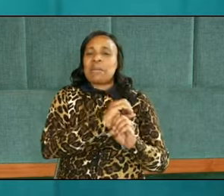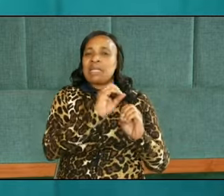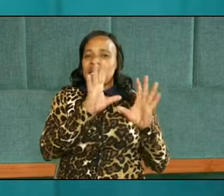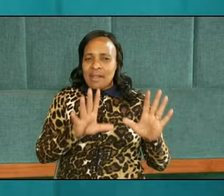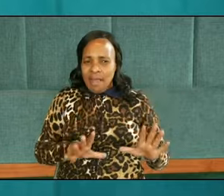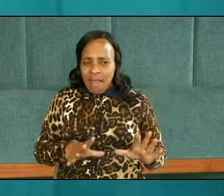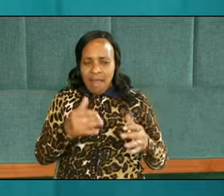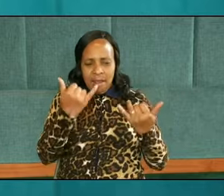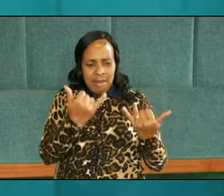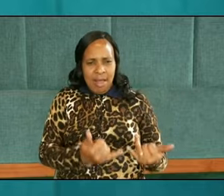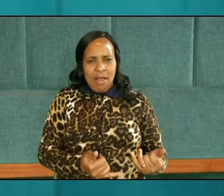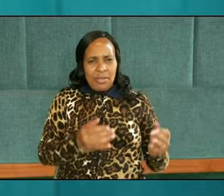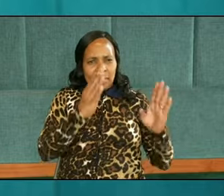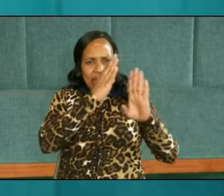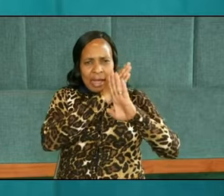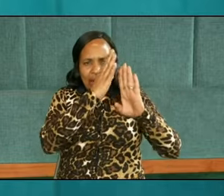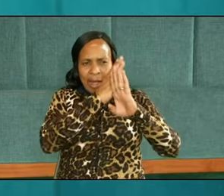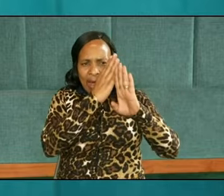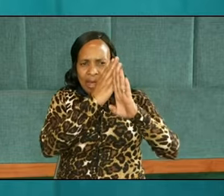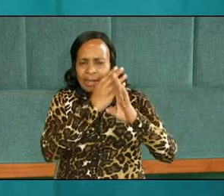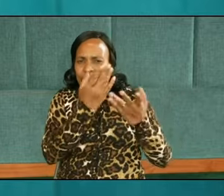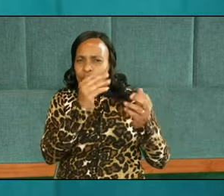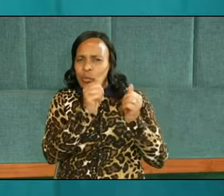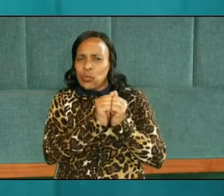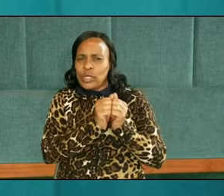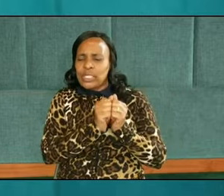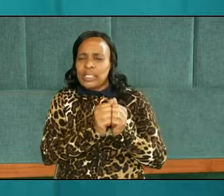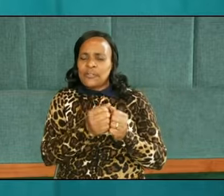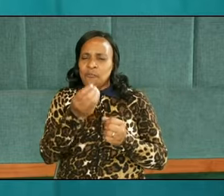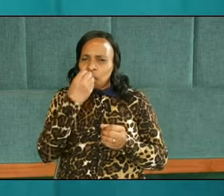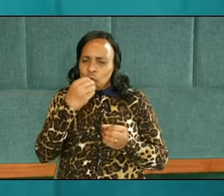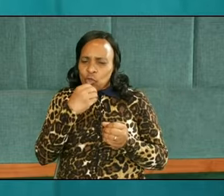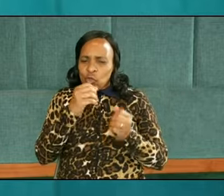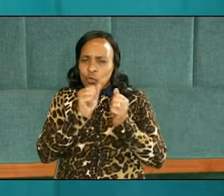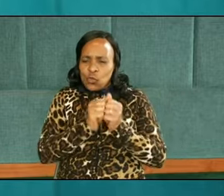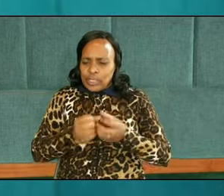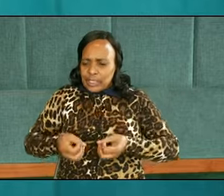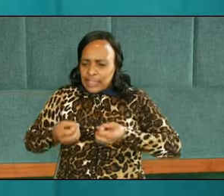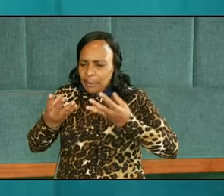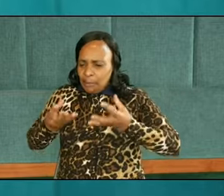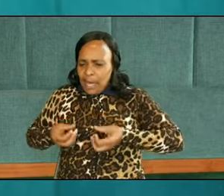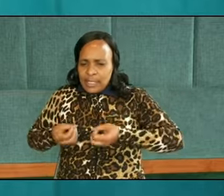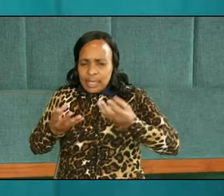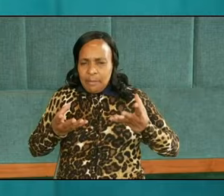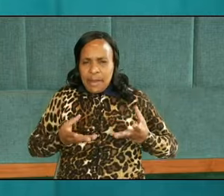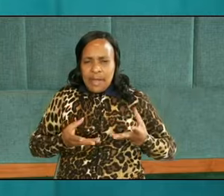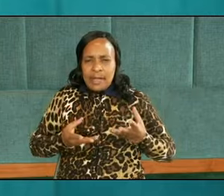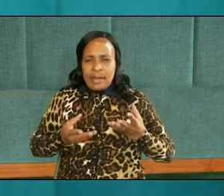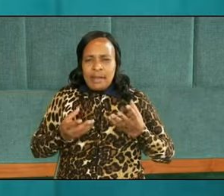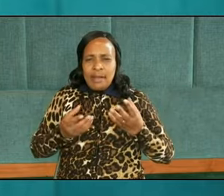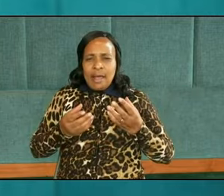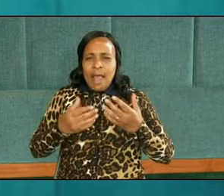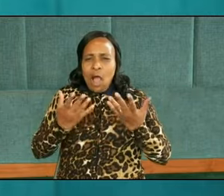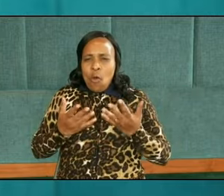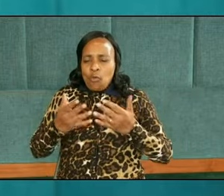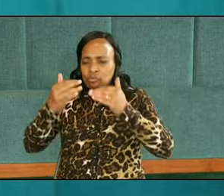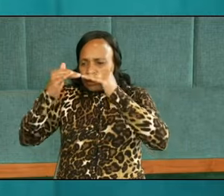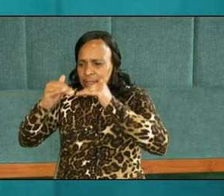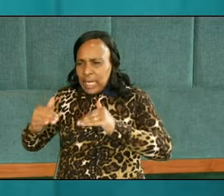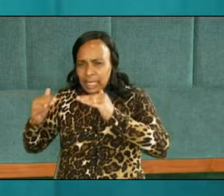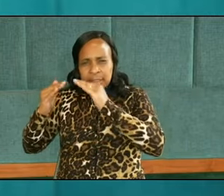guy is hiding with the supplies. He's hiding with the food and stuff. He's hiding with the tent